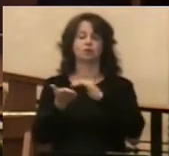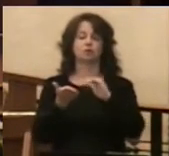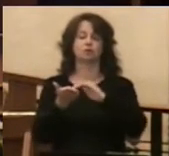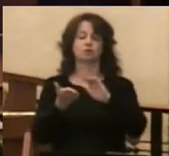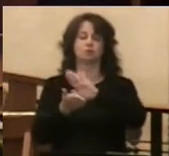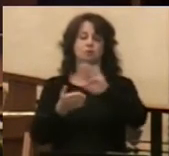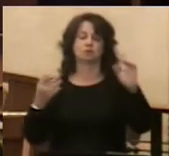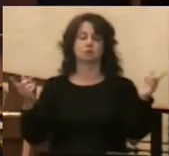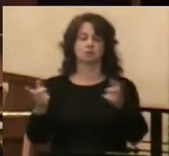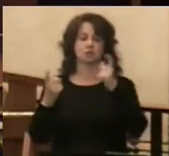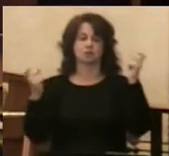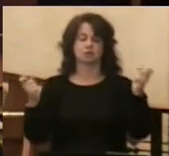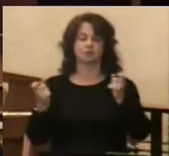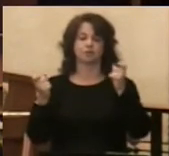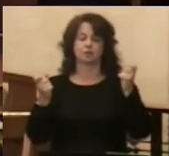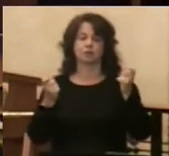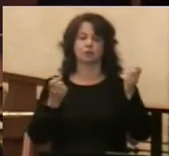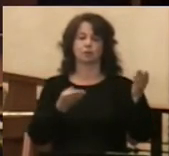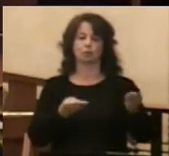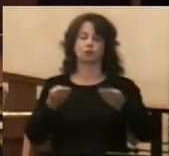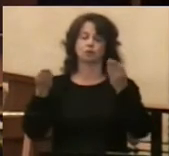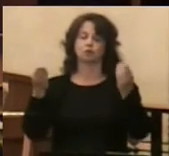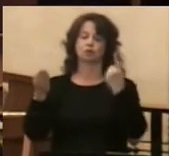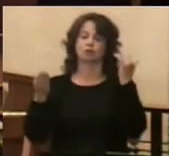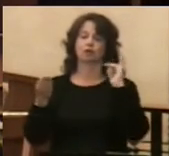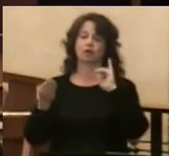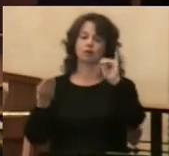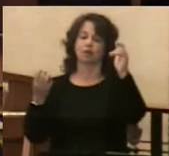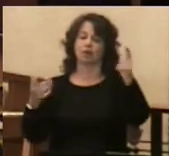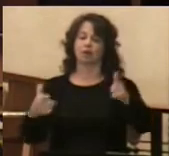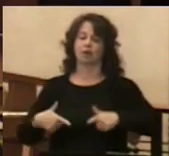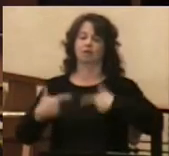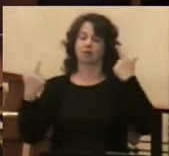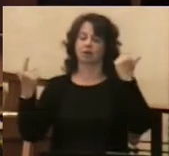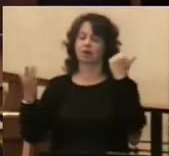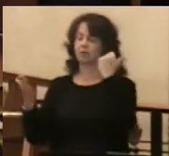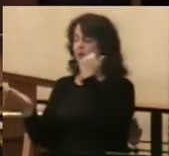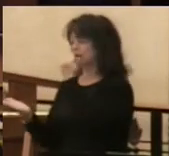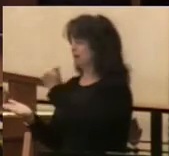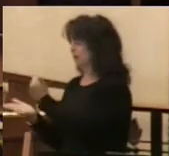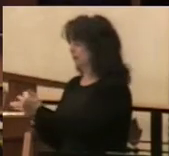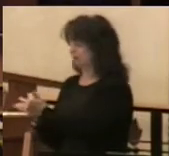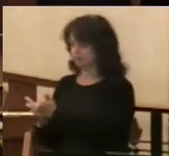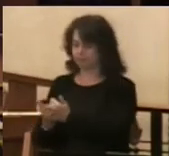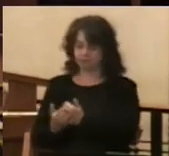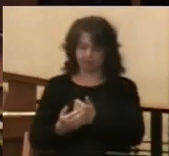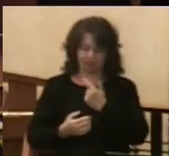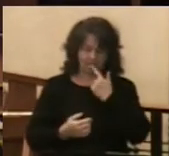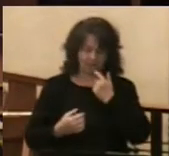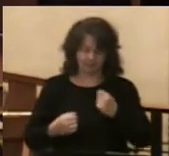your sins, and brings you to everlasting life. Amen.